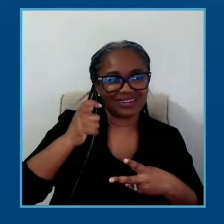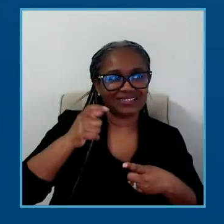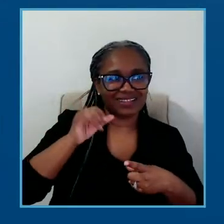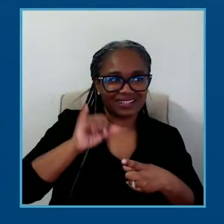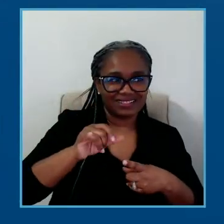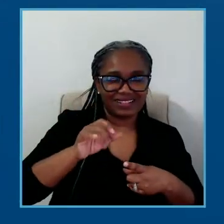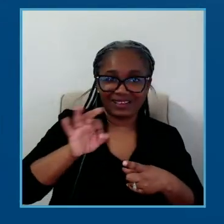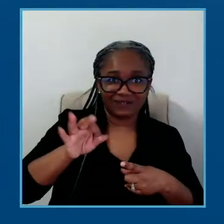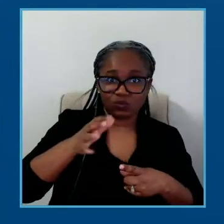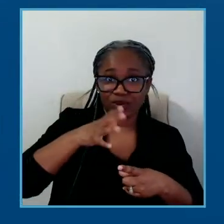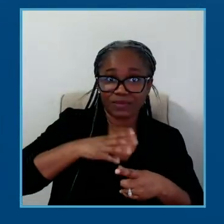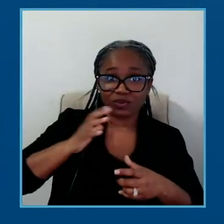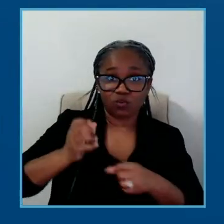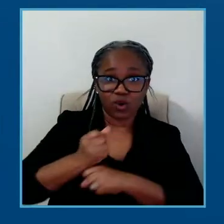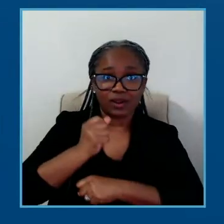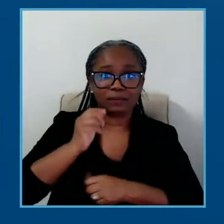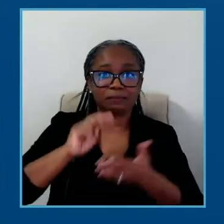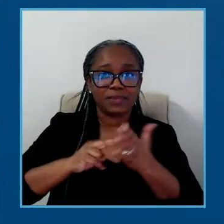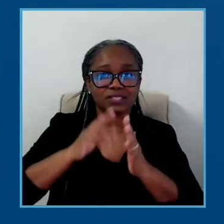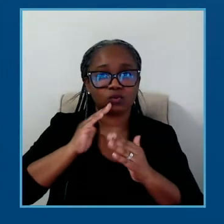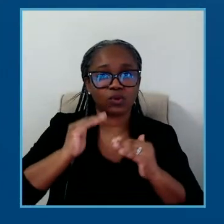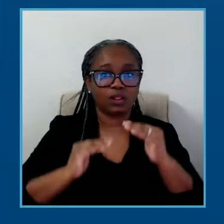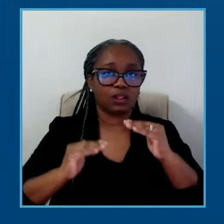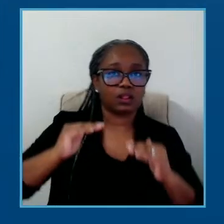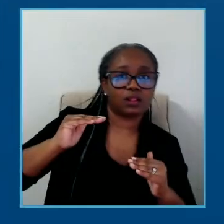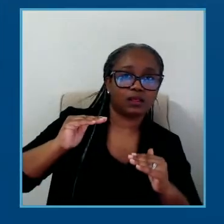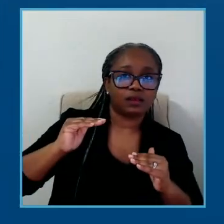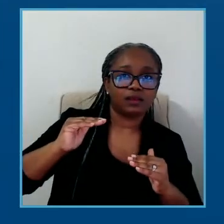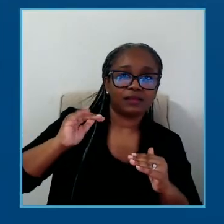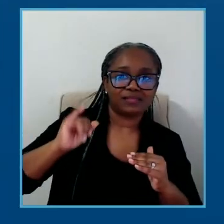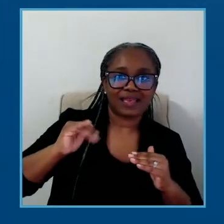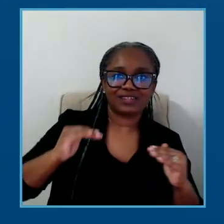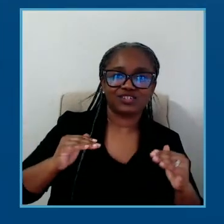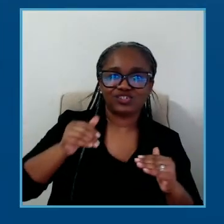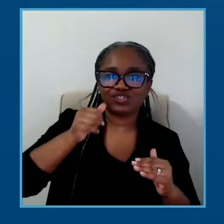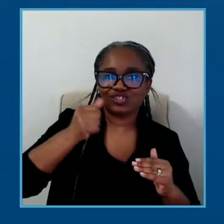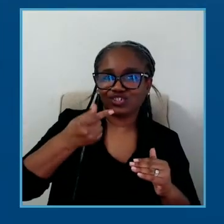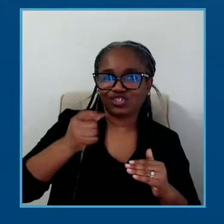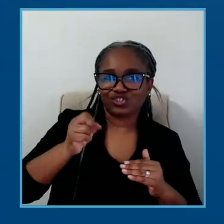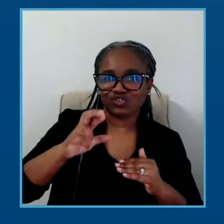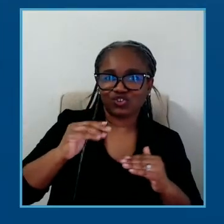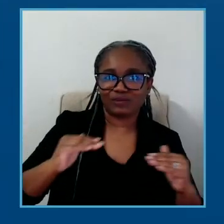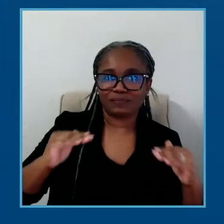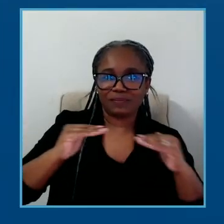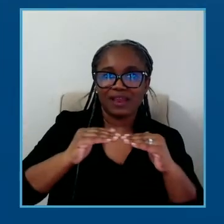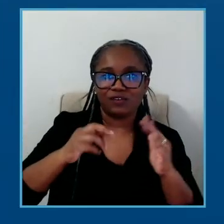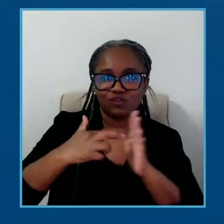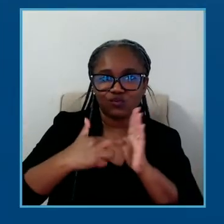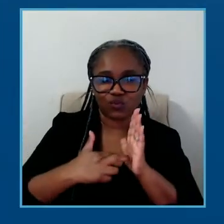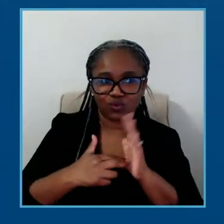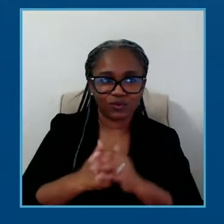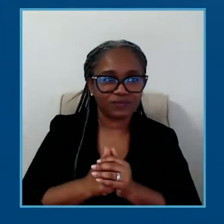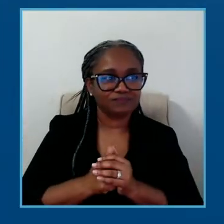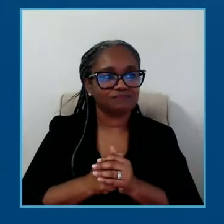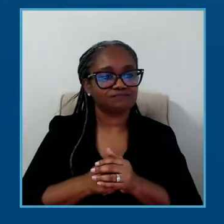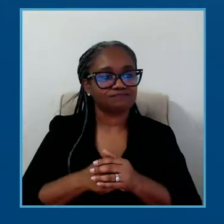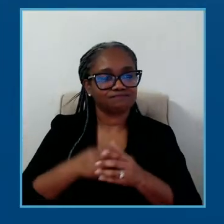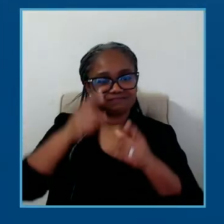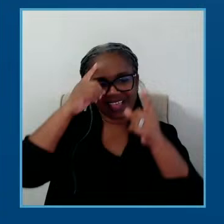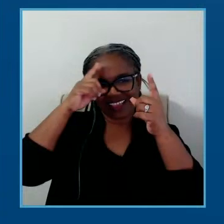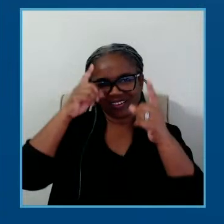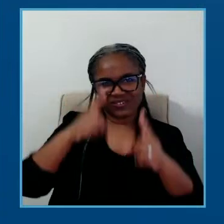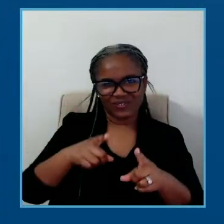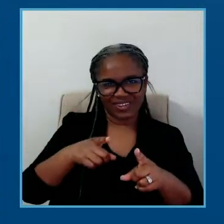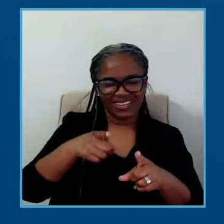here. I agree. And I think that this question really gets to the practical heart of the matter. Of course, the election